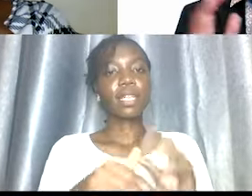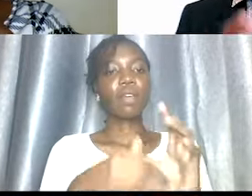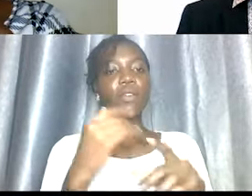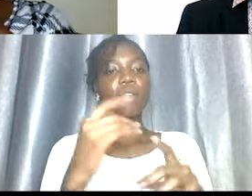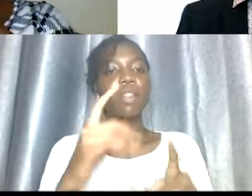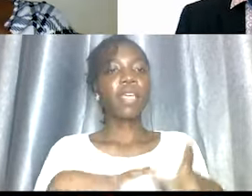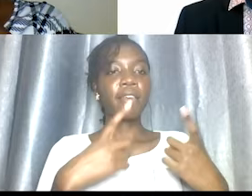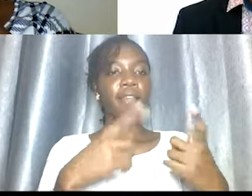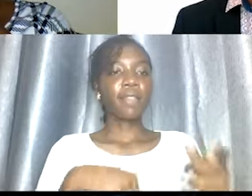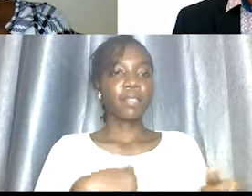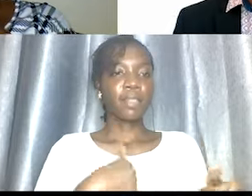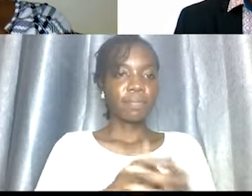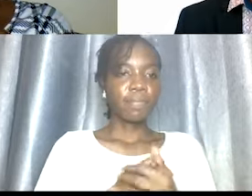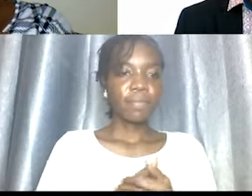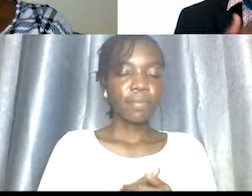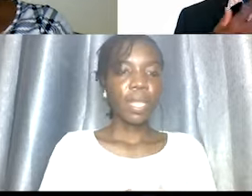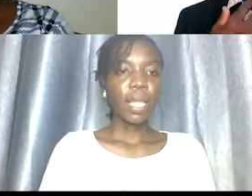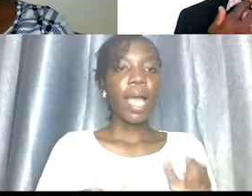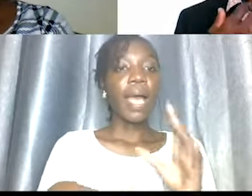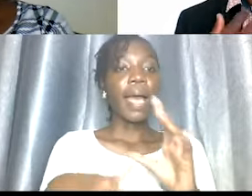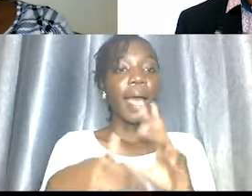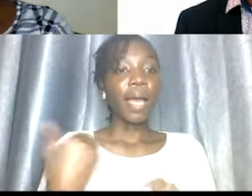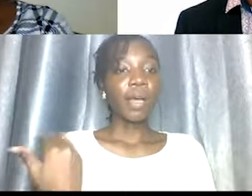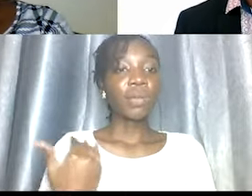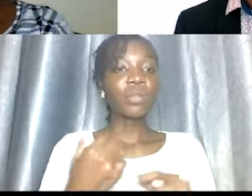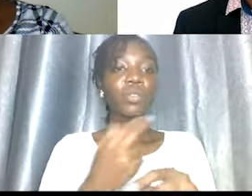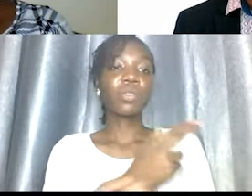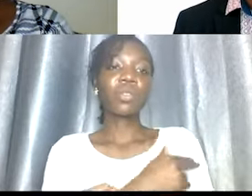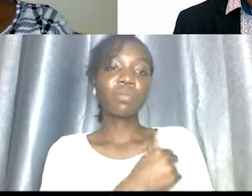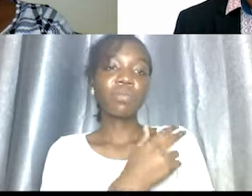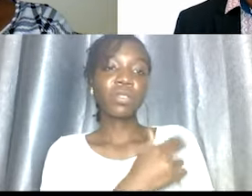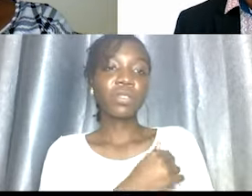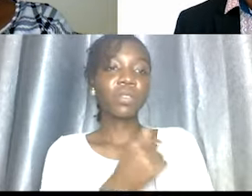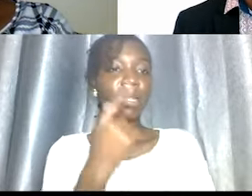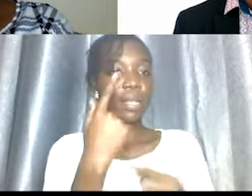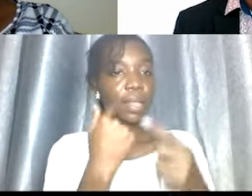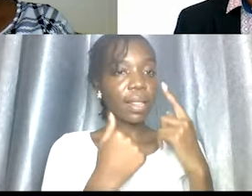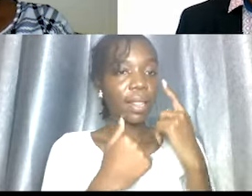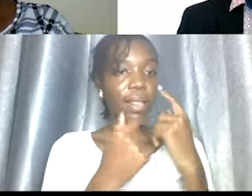We're walking out from the hospital, and my mom, she's crying.